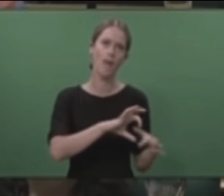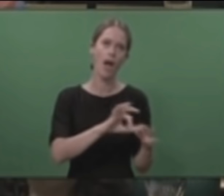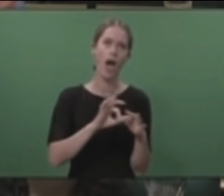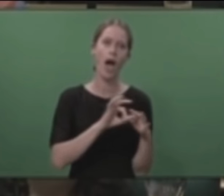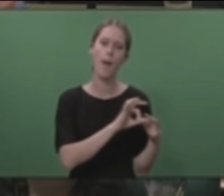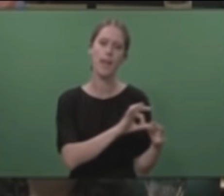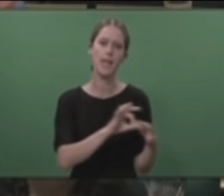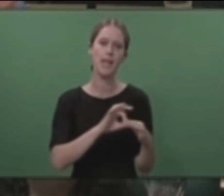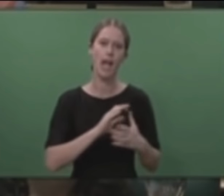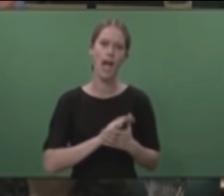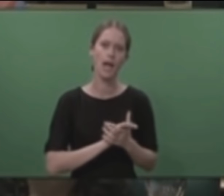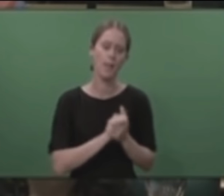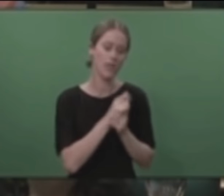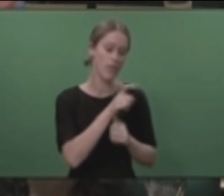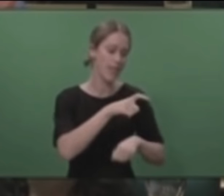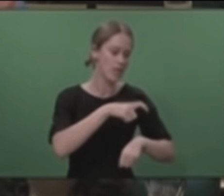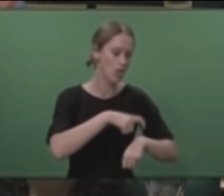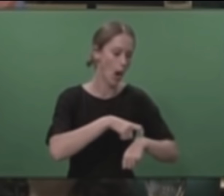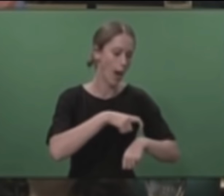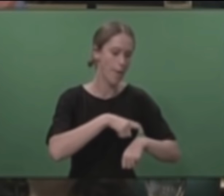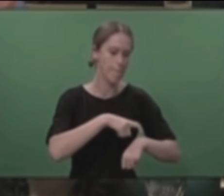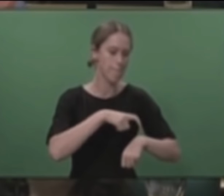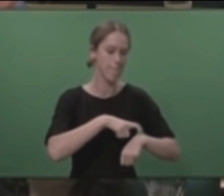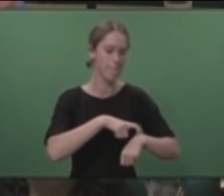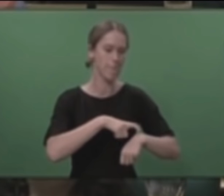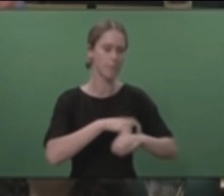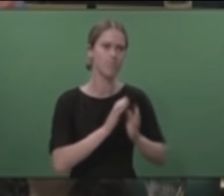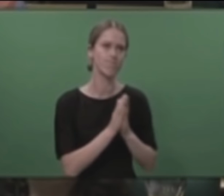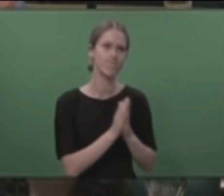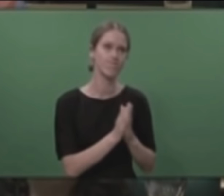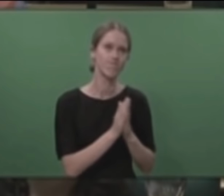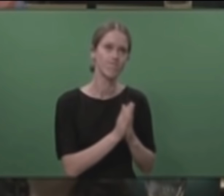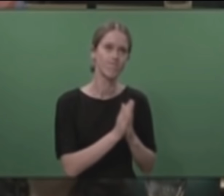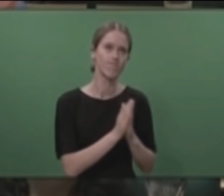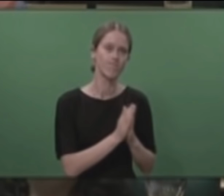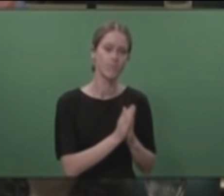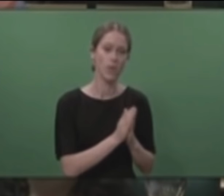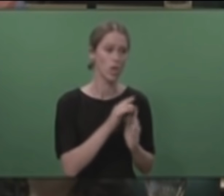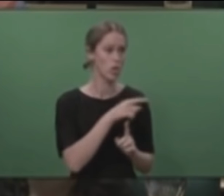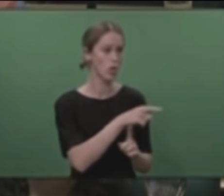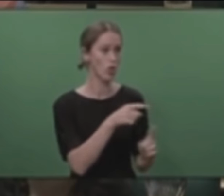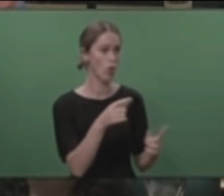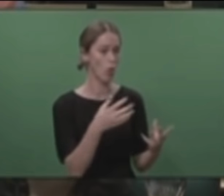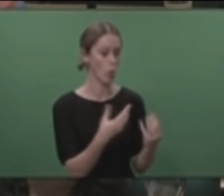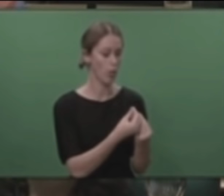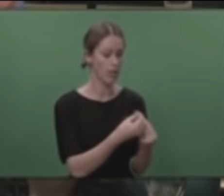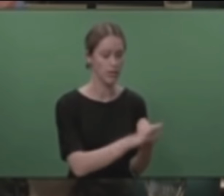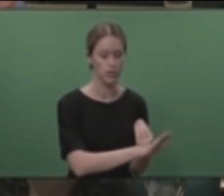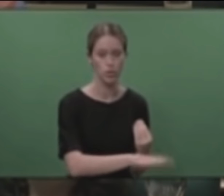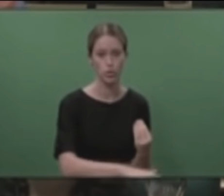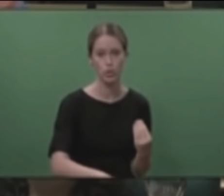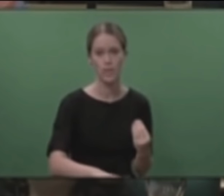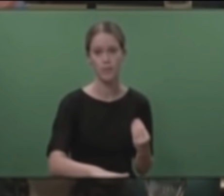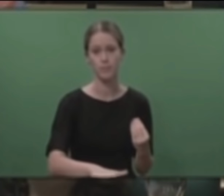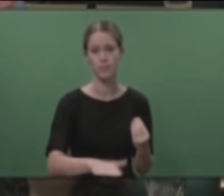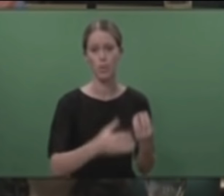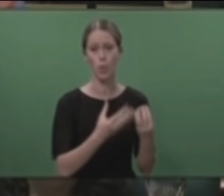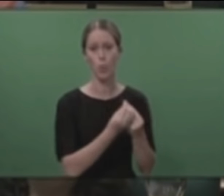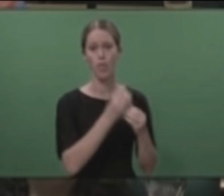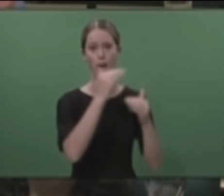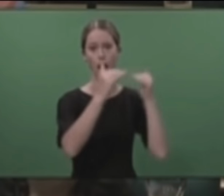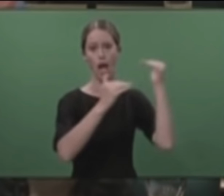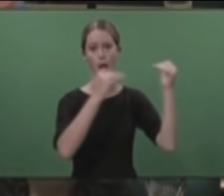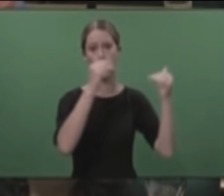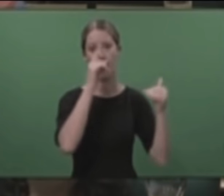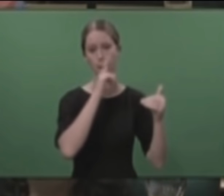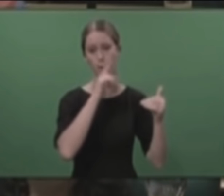and compassion that a human can be in. You were with your children, your